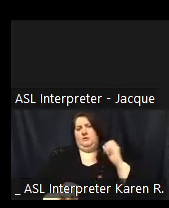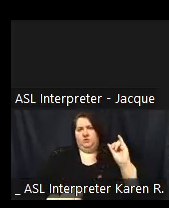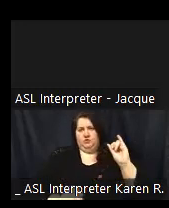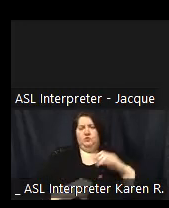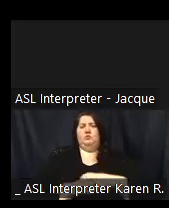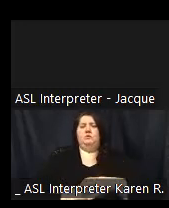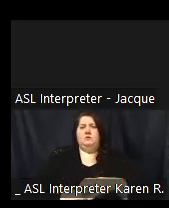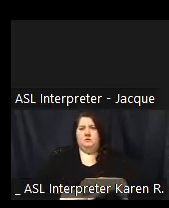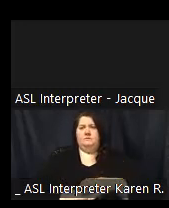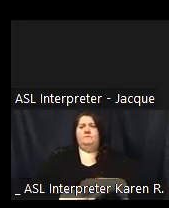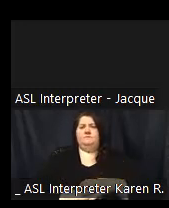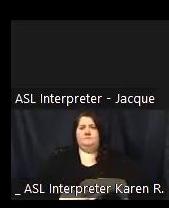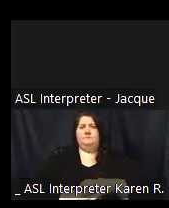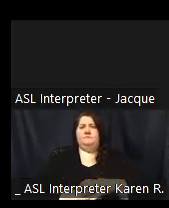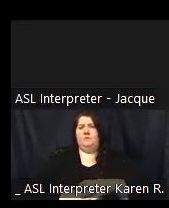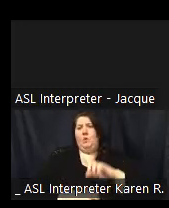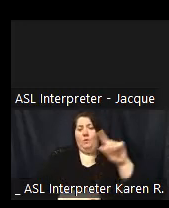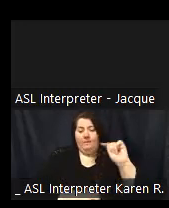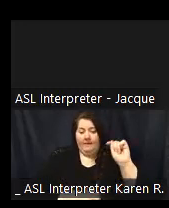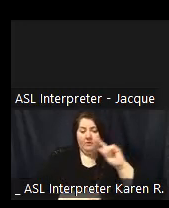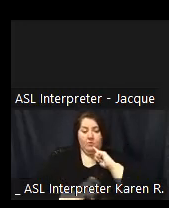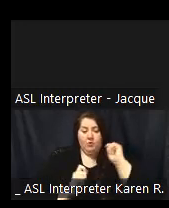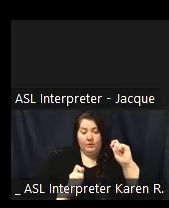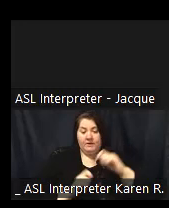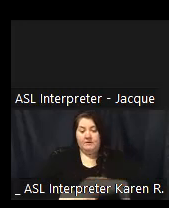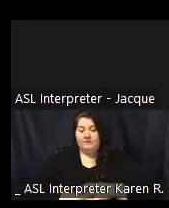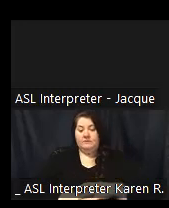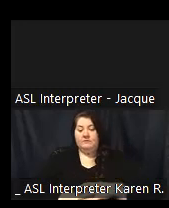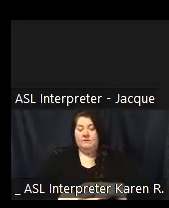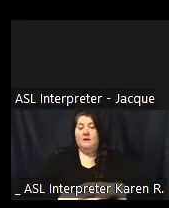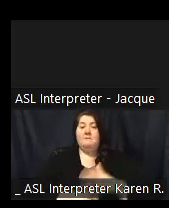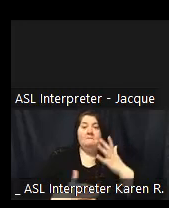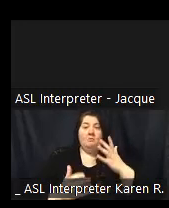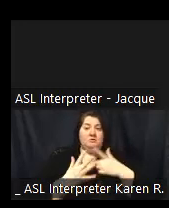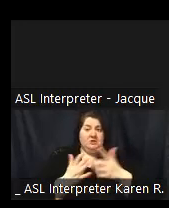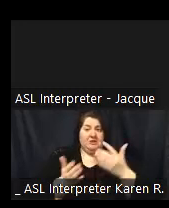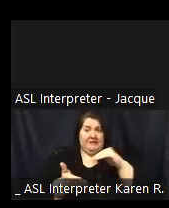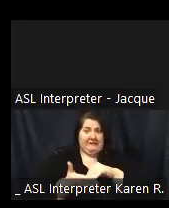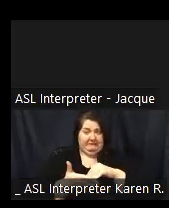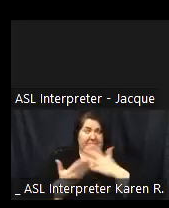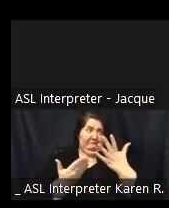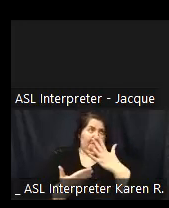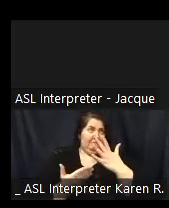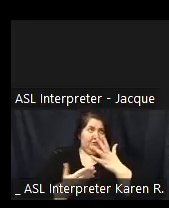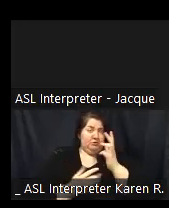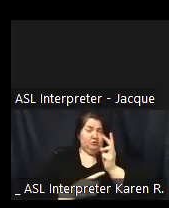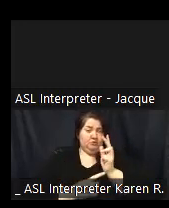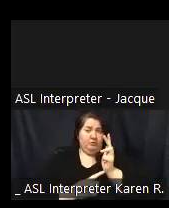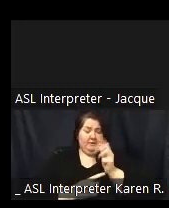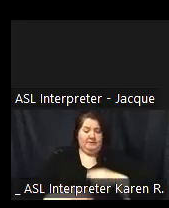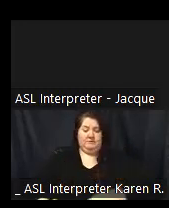move, run to the bathroom real quickly, and we'll start again in about 2 to 3 minutes.